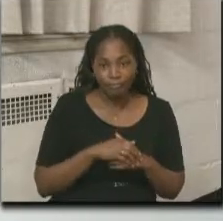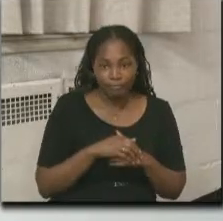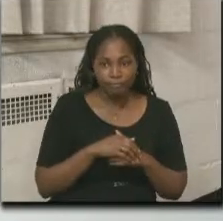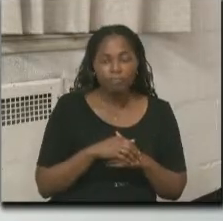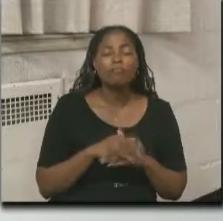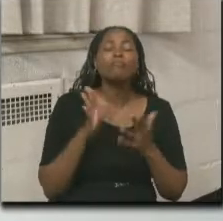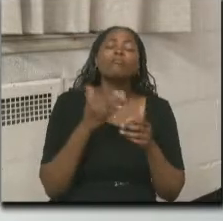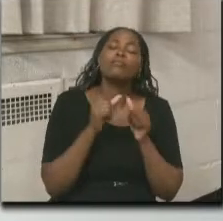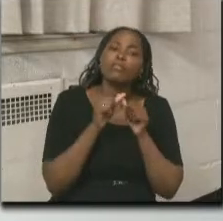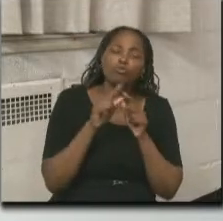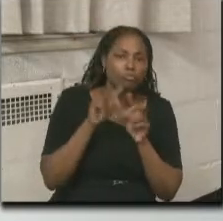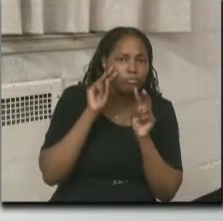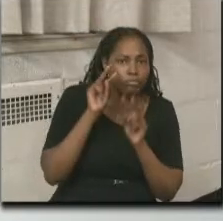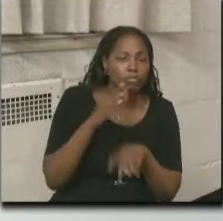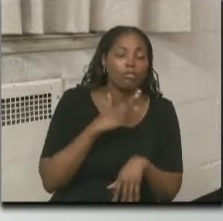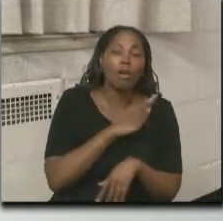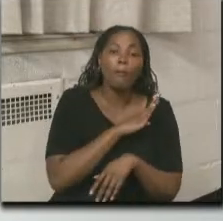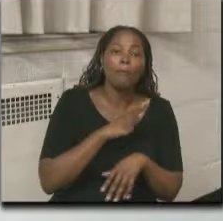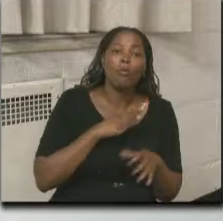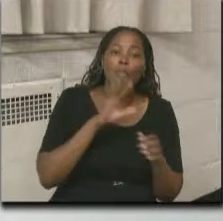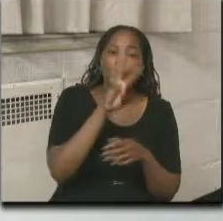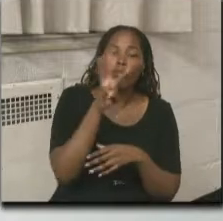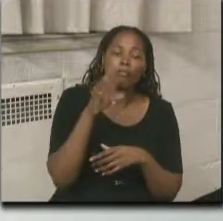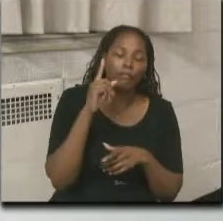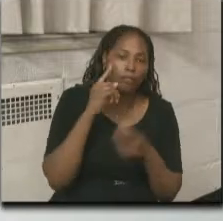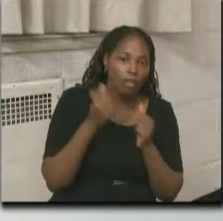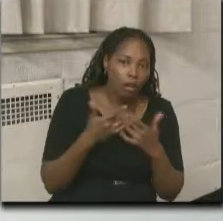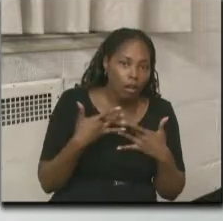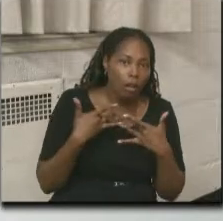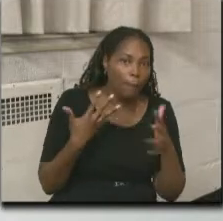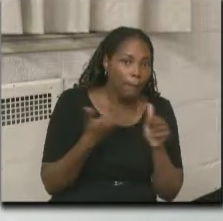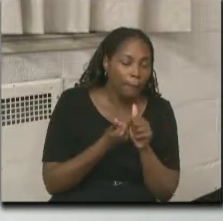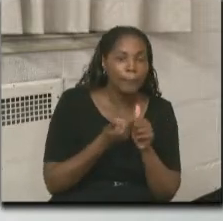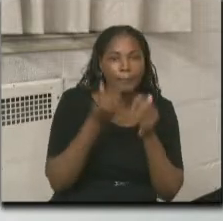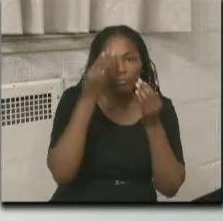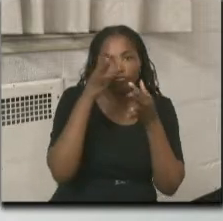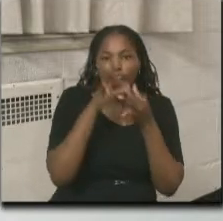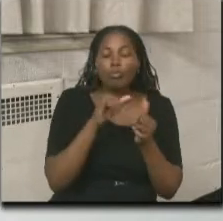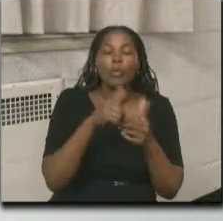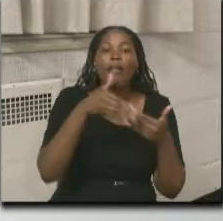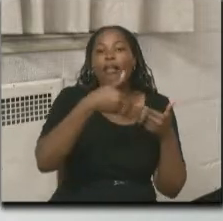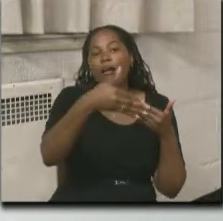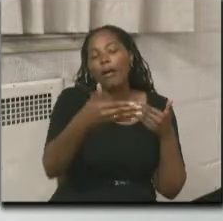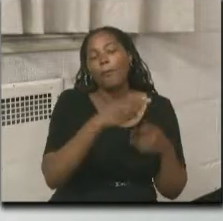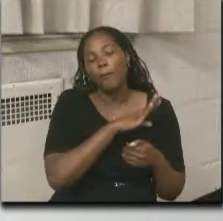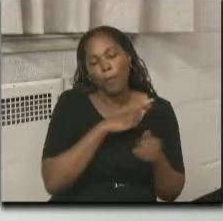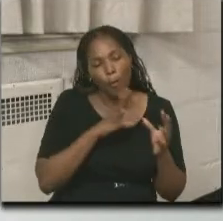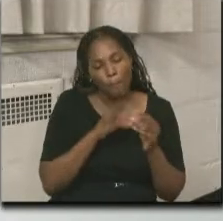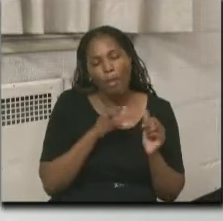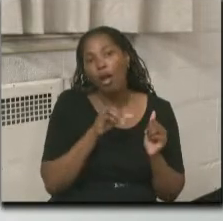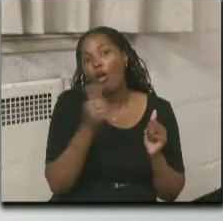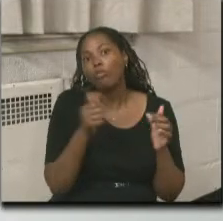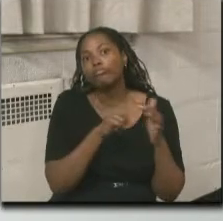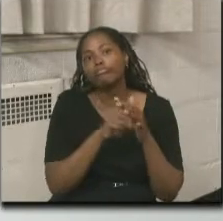check the board webpage for updates and more information about the next board meetings and other board